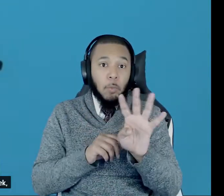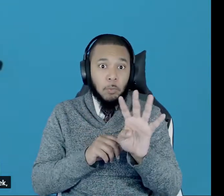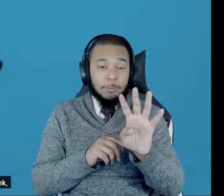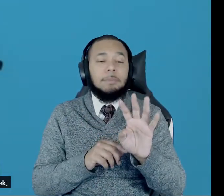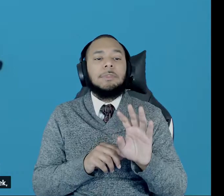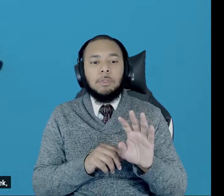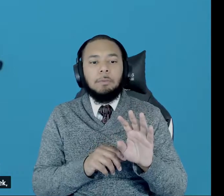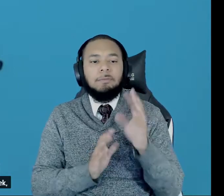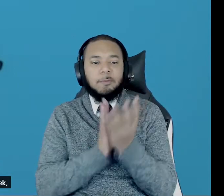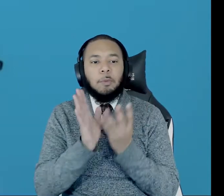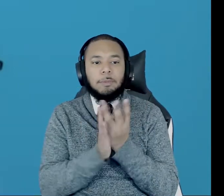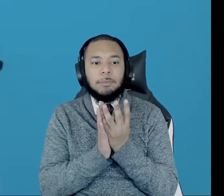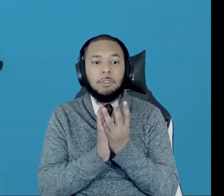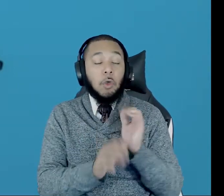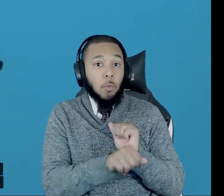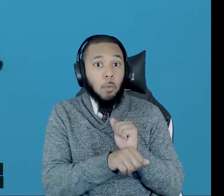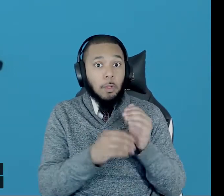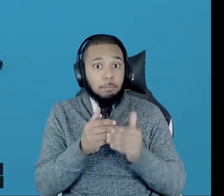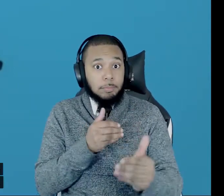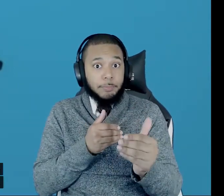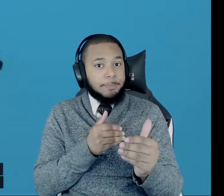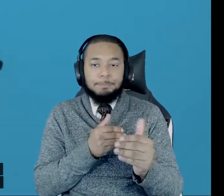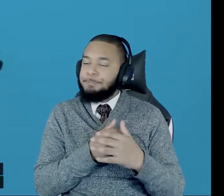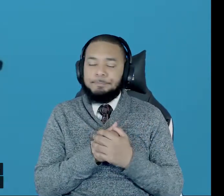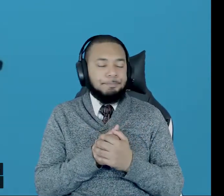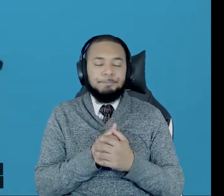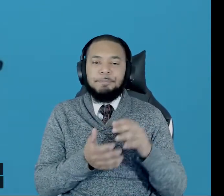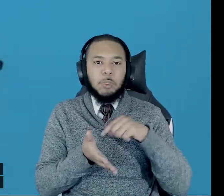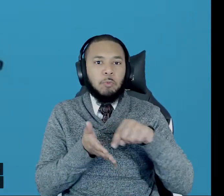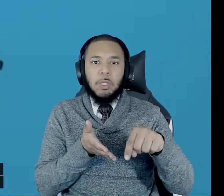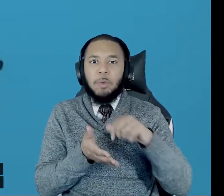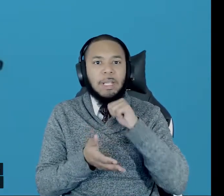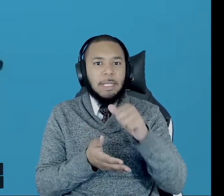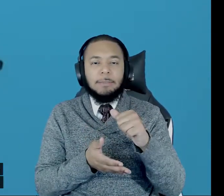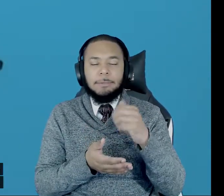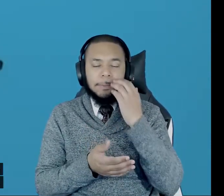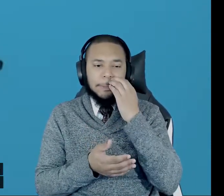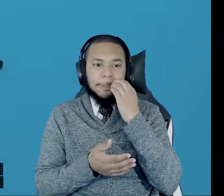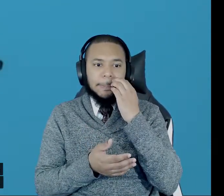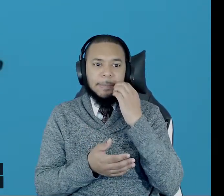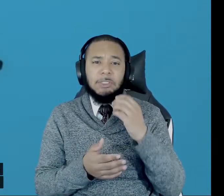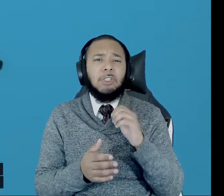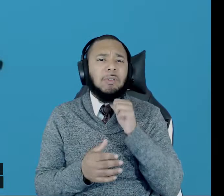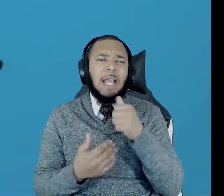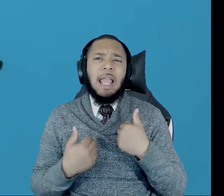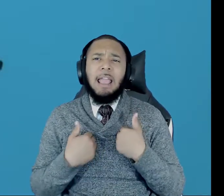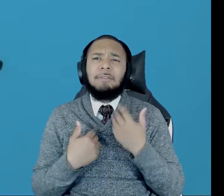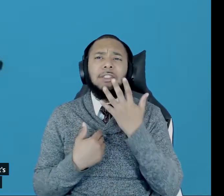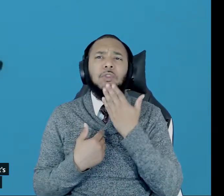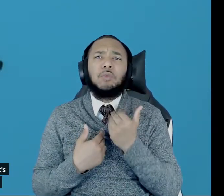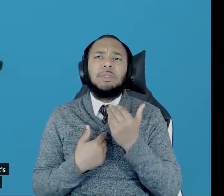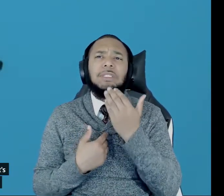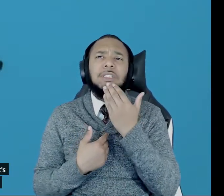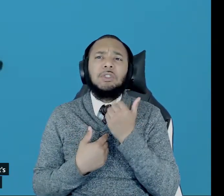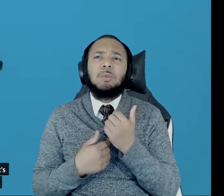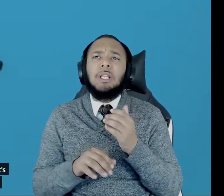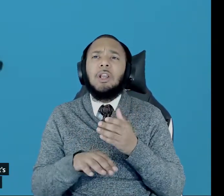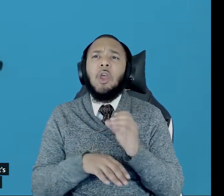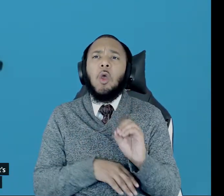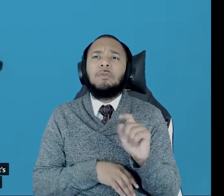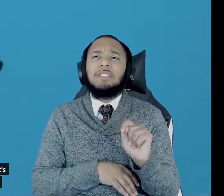then we didn't work any more that week. So unfortunately, we're not eligible for that sweet, sweet overtime pay.